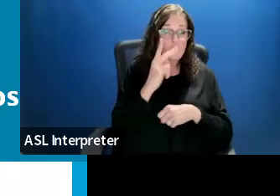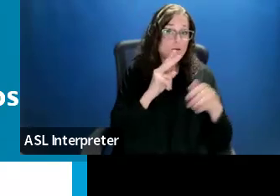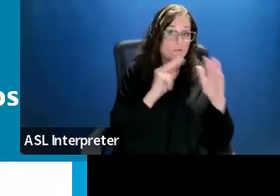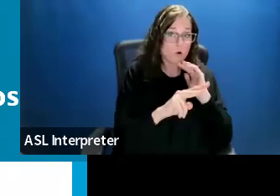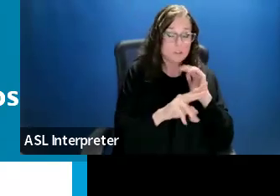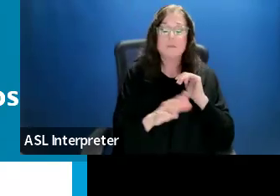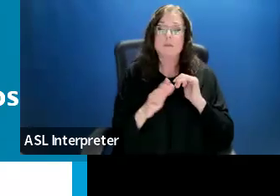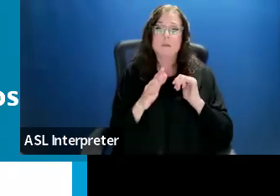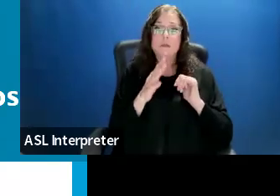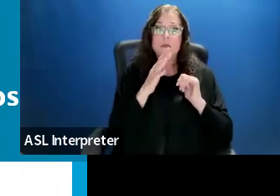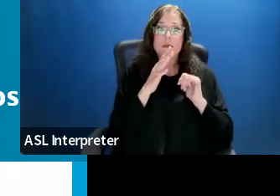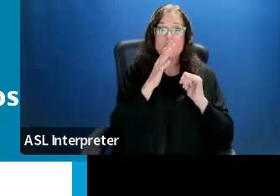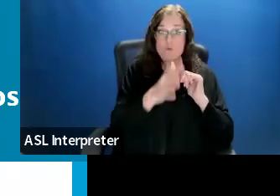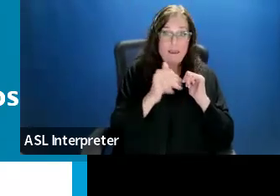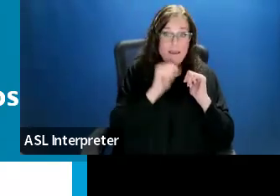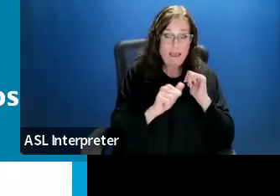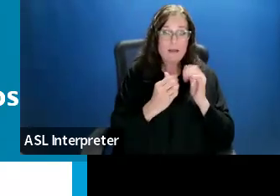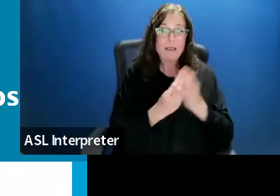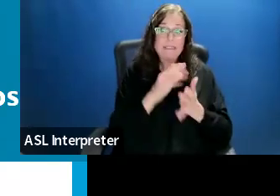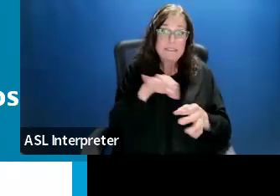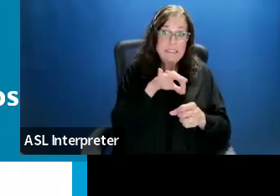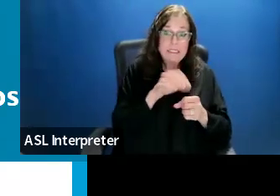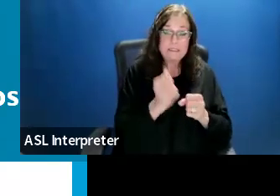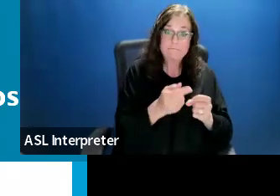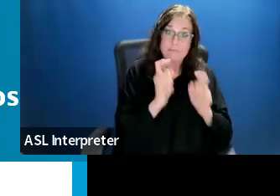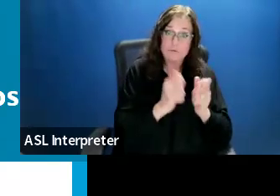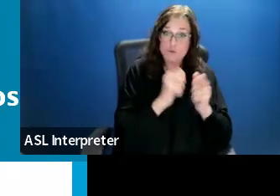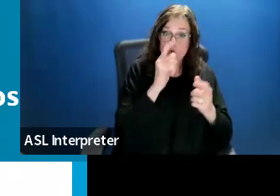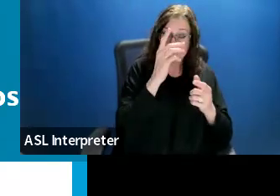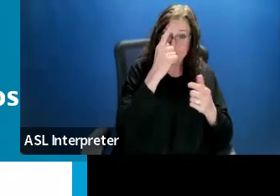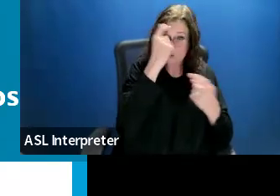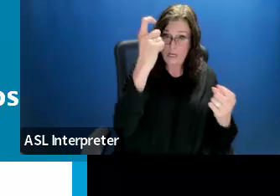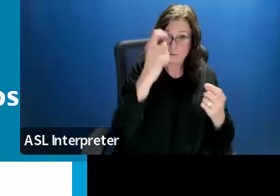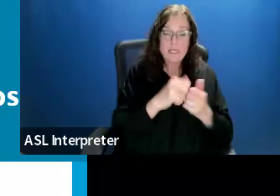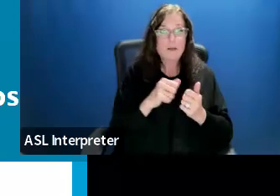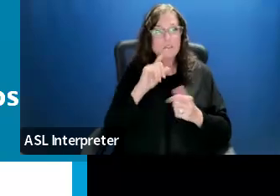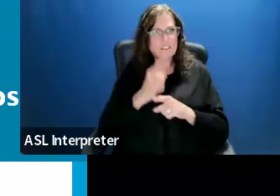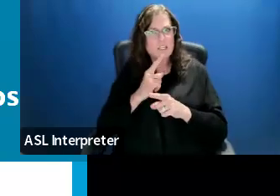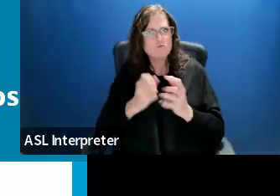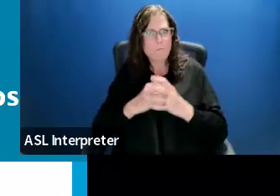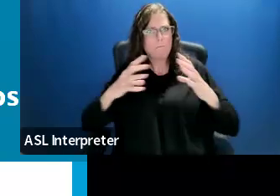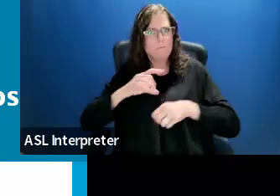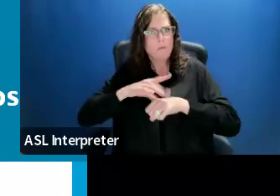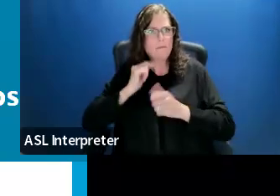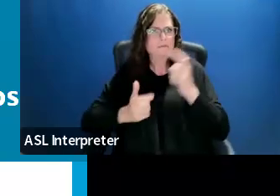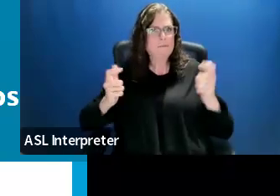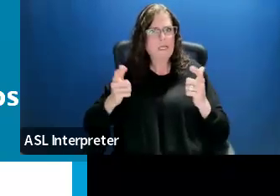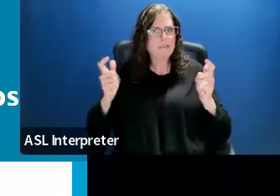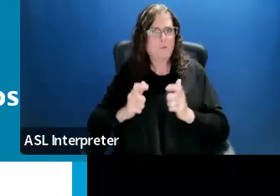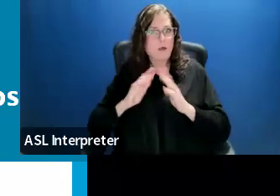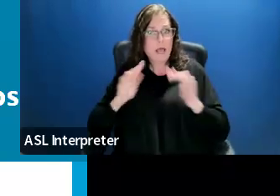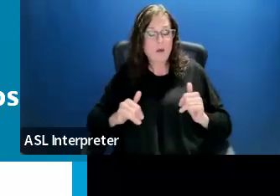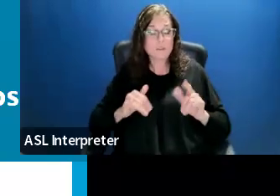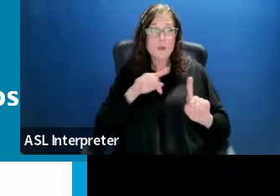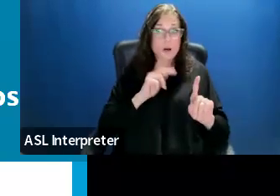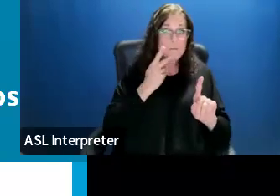her great-aunt brews teas that give you good dreams, and her sister can grow pumpkins the size of a small house. When Auntie Dee's fortune-telling